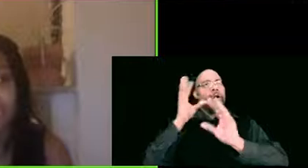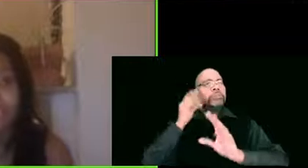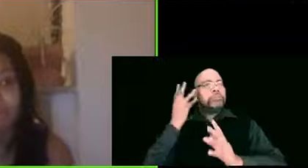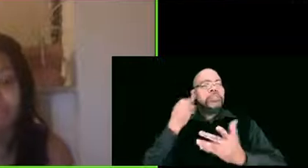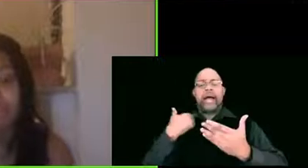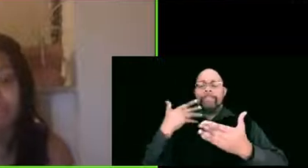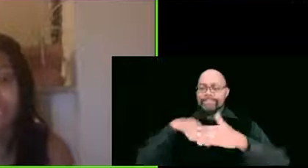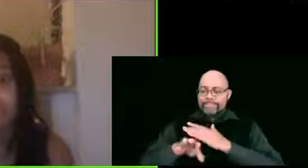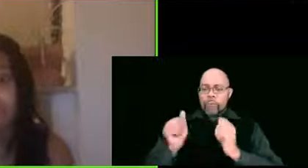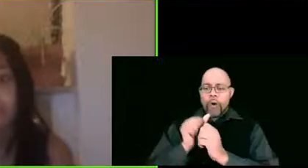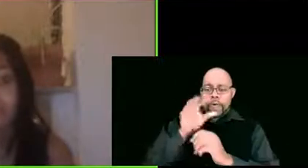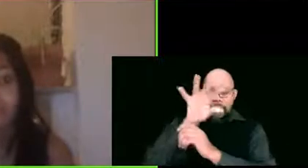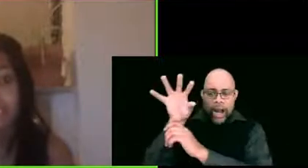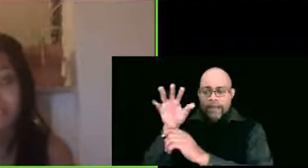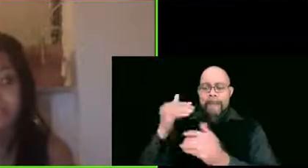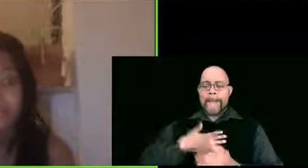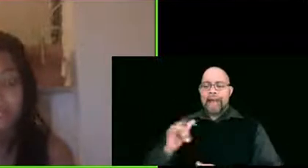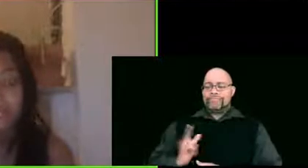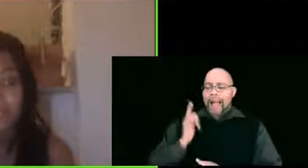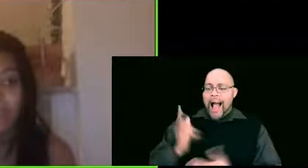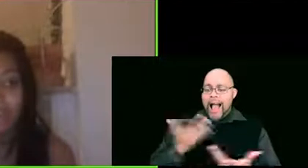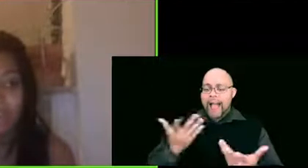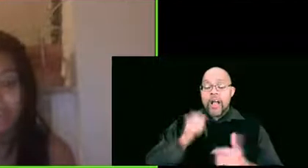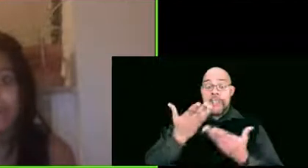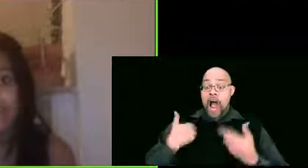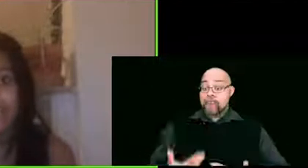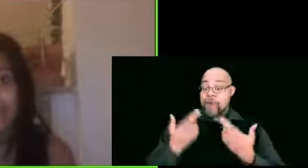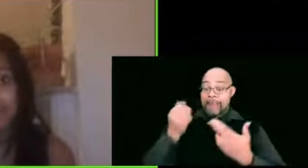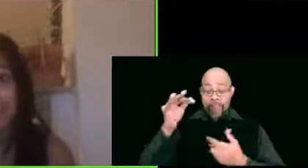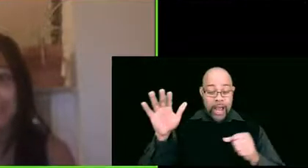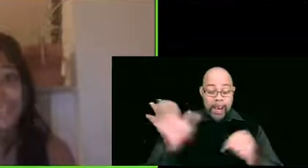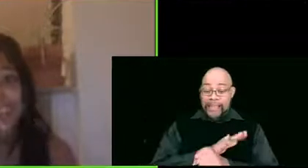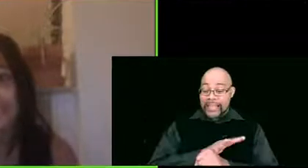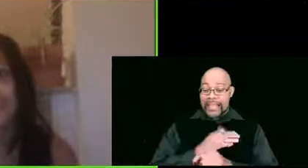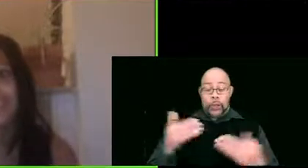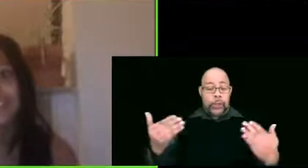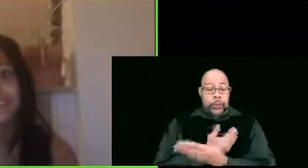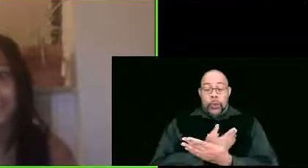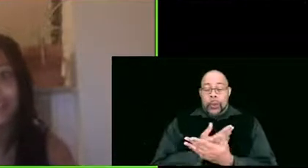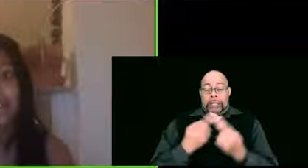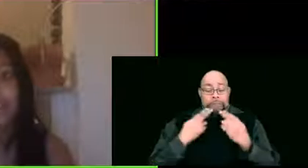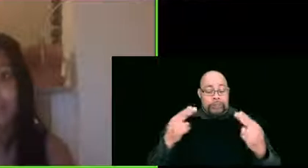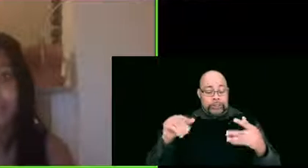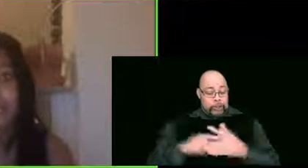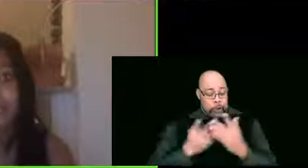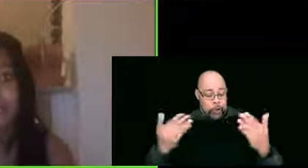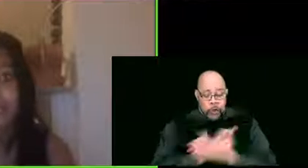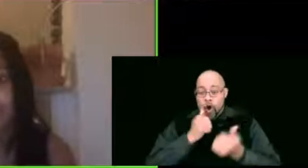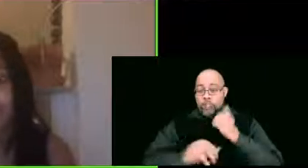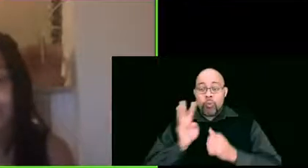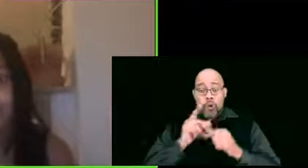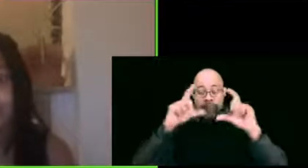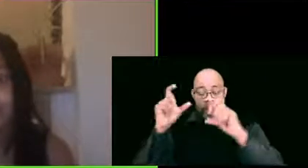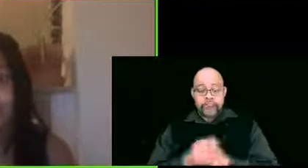more and more into my photography and into my photography style. The other thing I would recommend is, if you're a complete novice and you're just starting out with something like